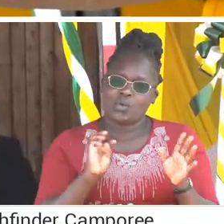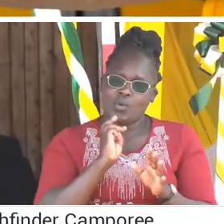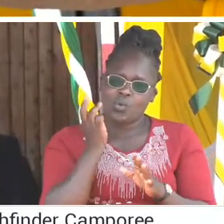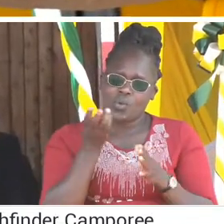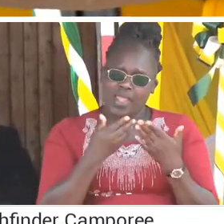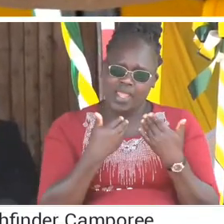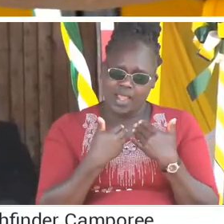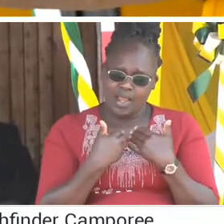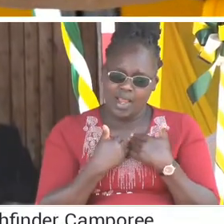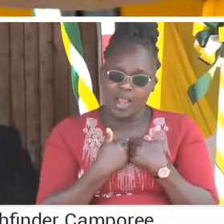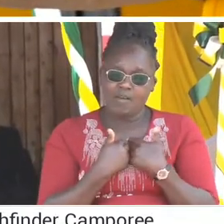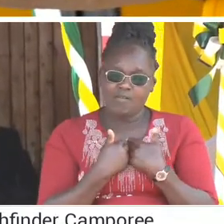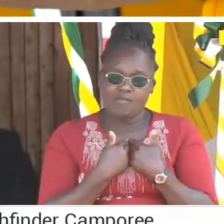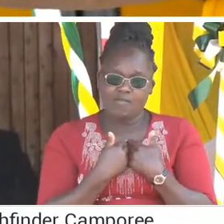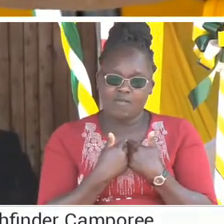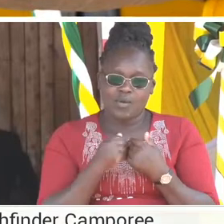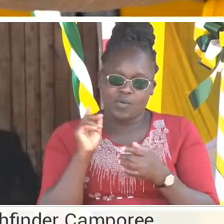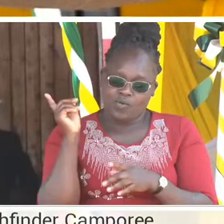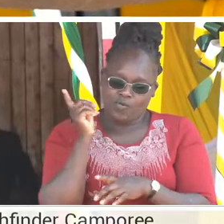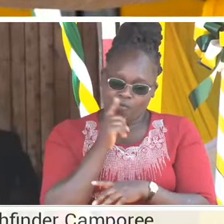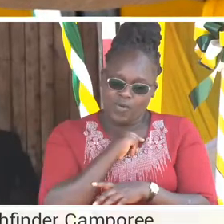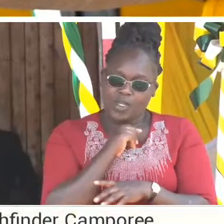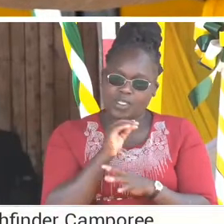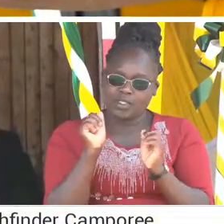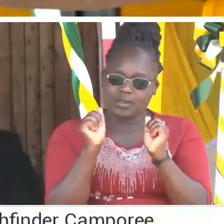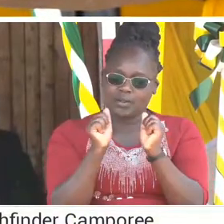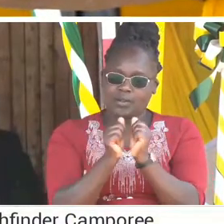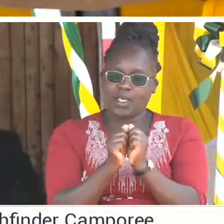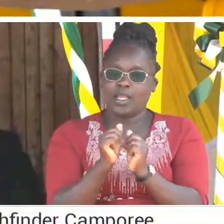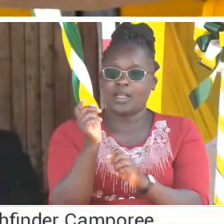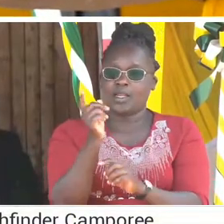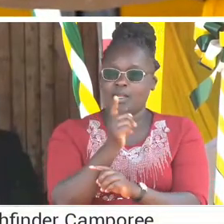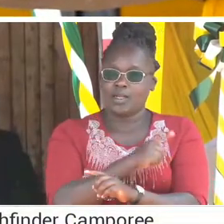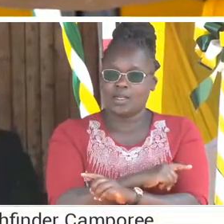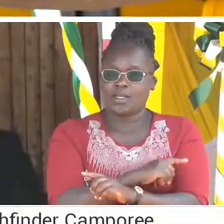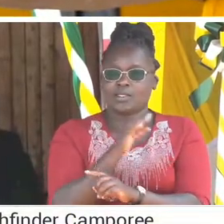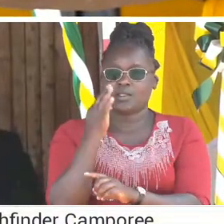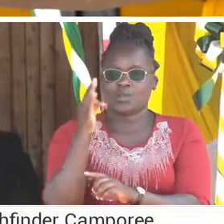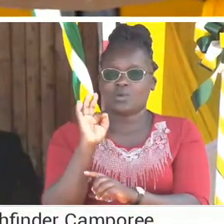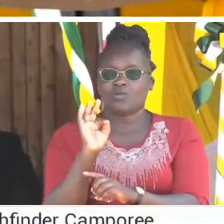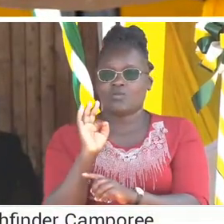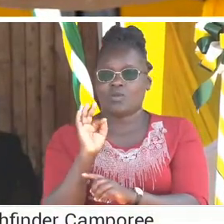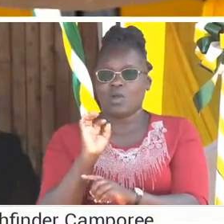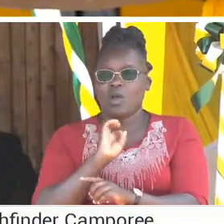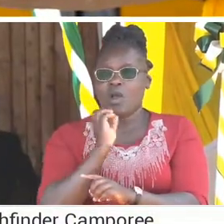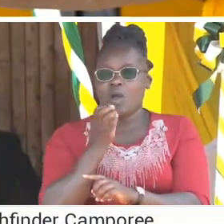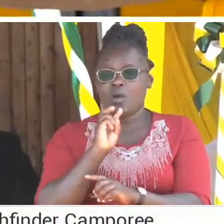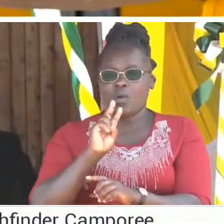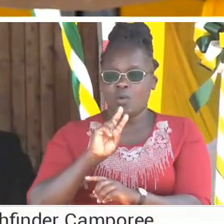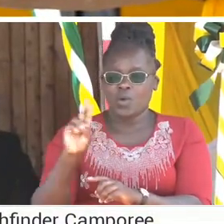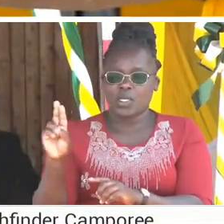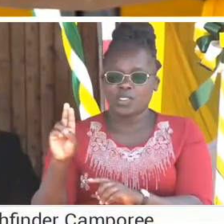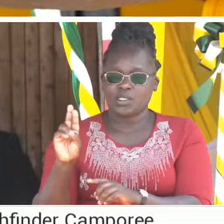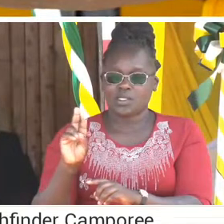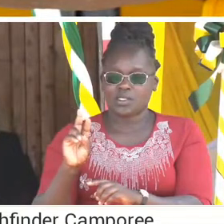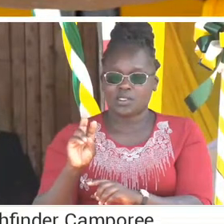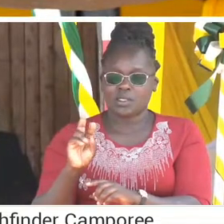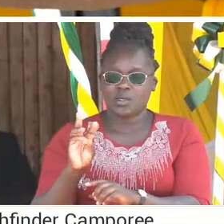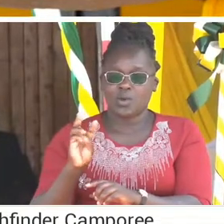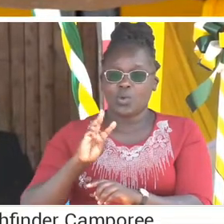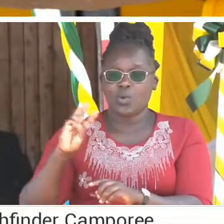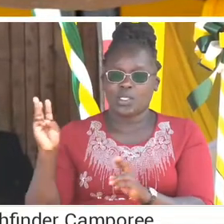of West Rift Valley Field First Pathfinder Camporee at showground of